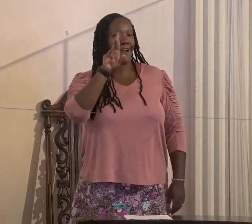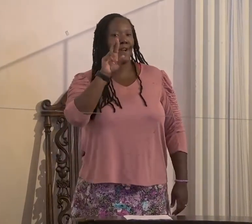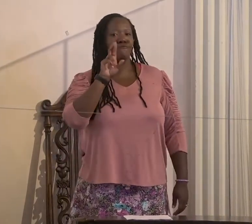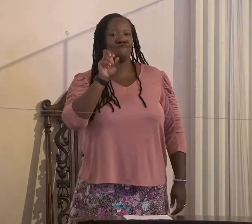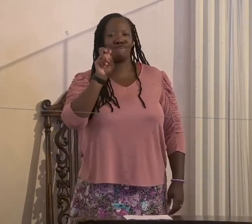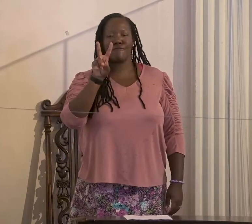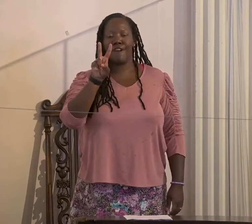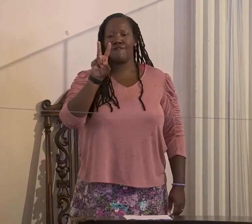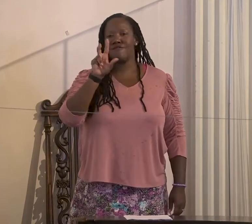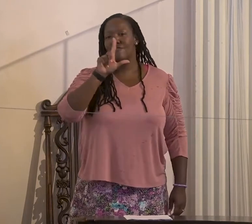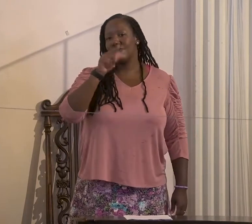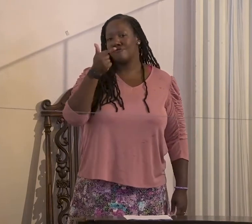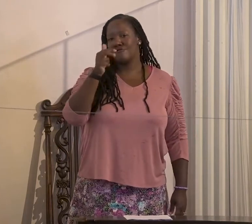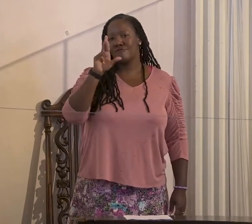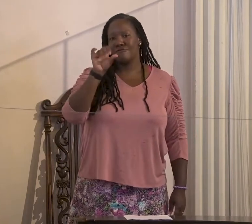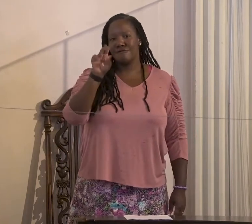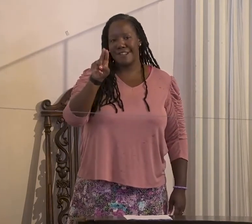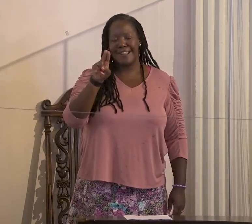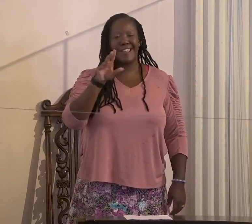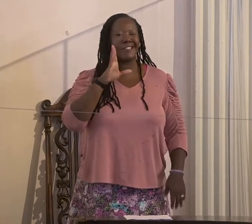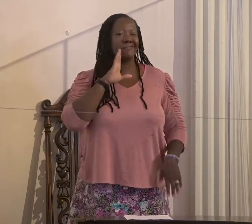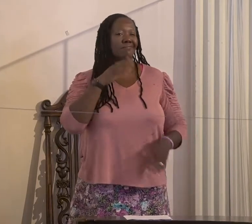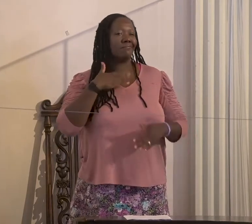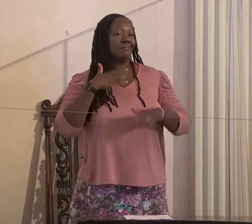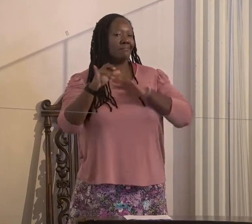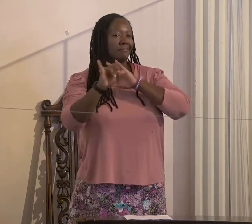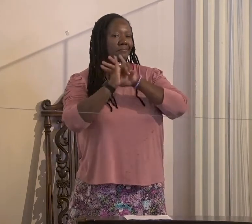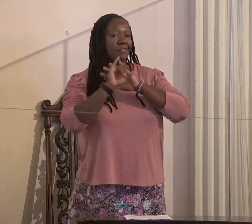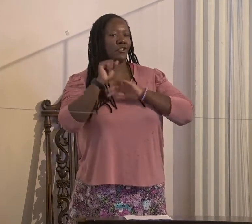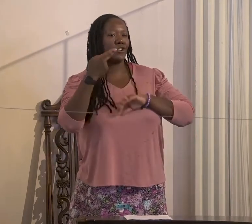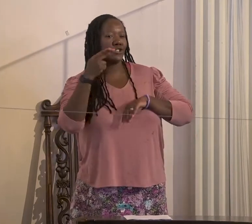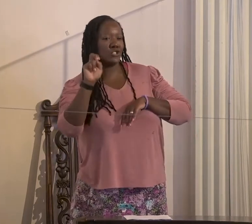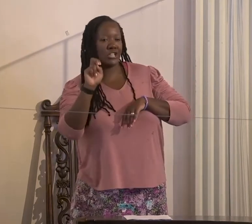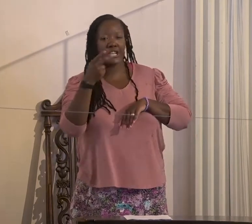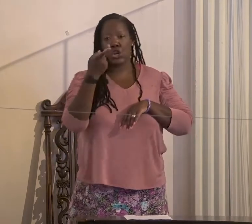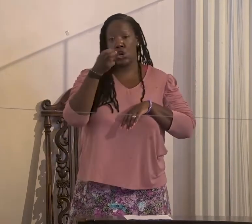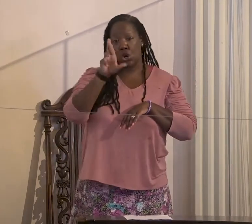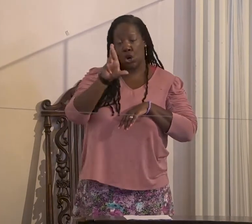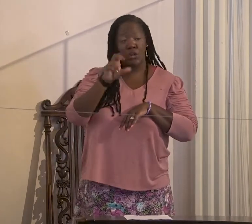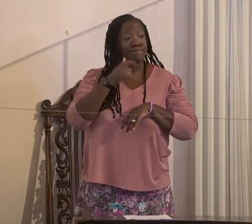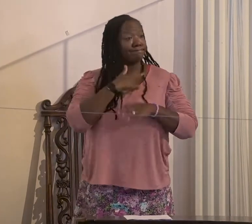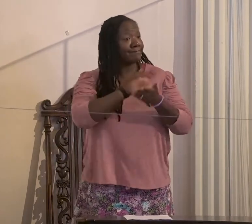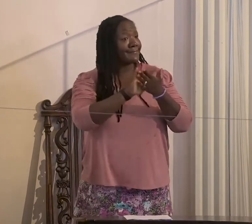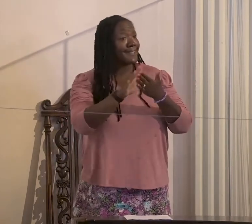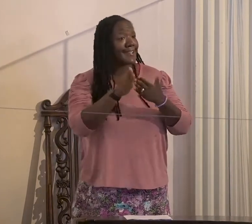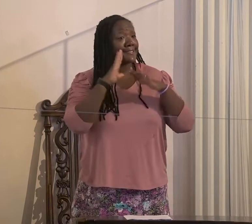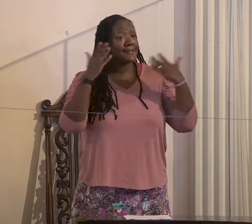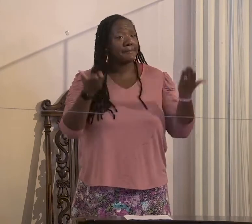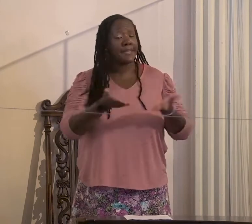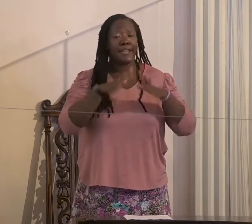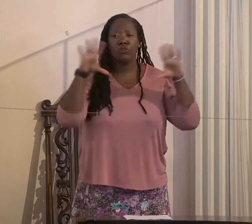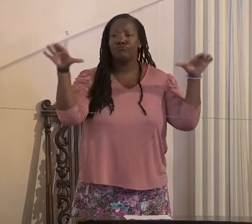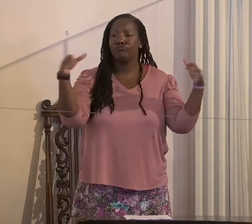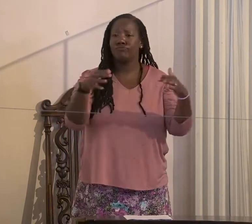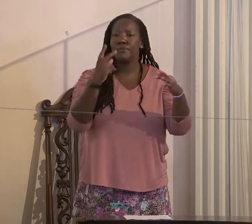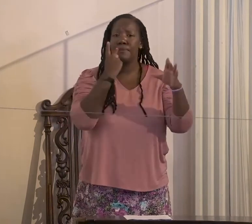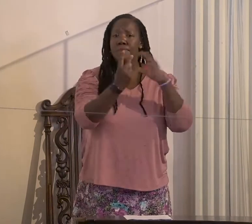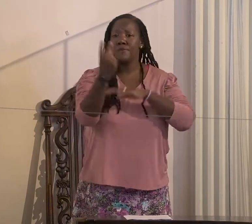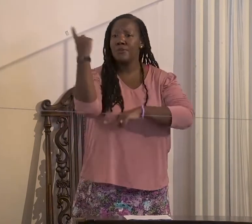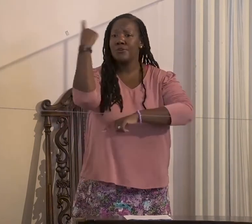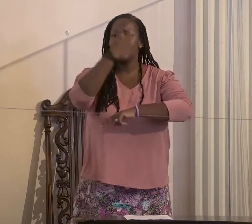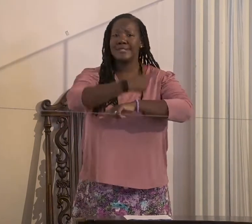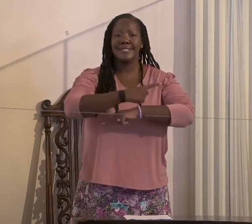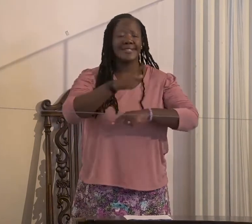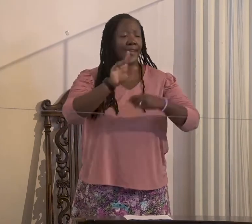with you for Memorial Day weekend in the US, time of remembrance and that cultural beginning of